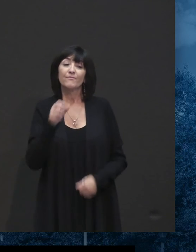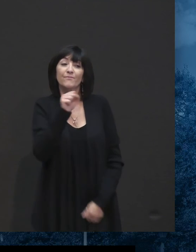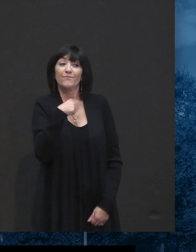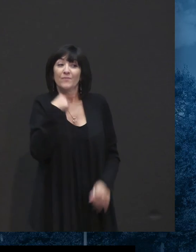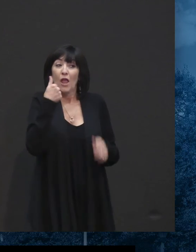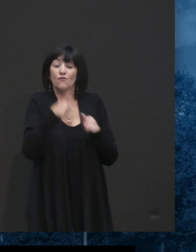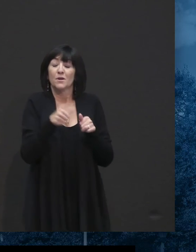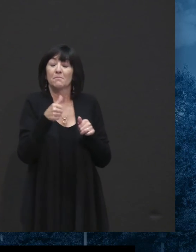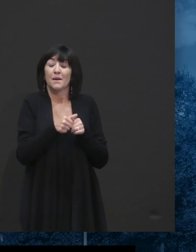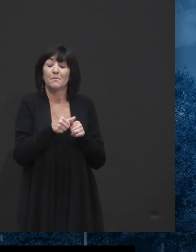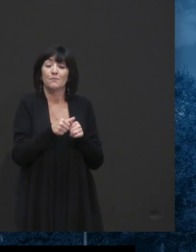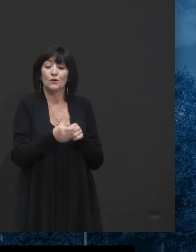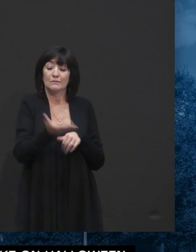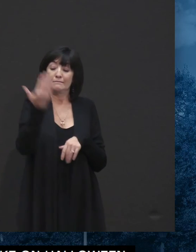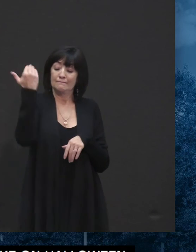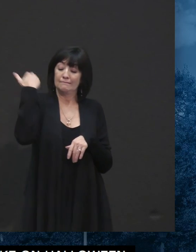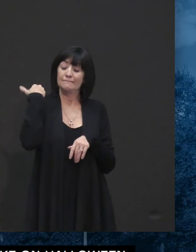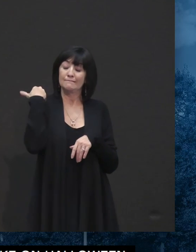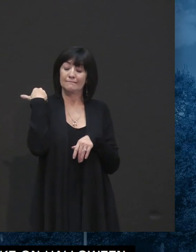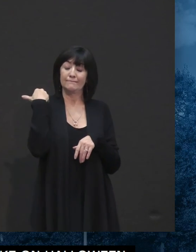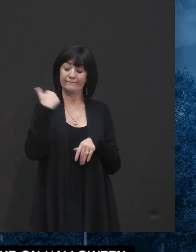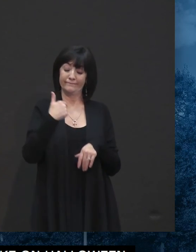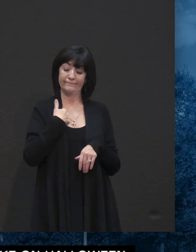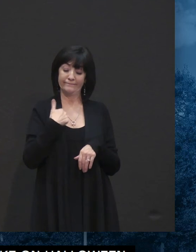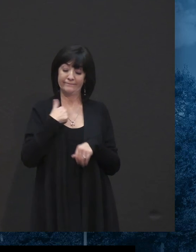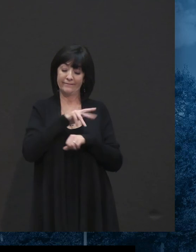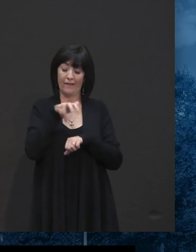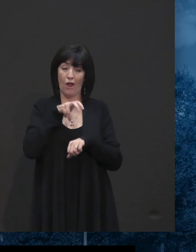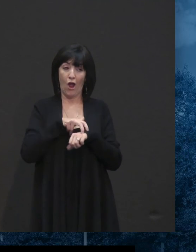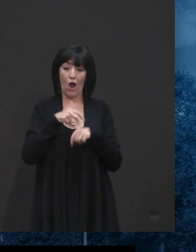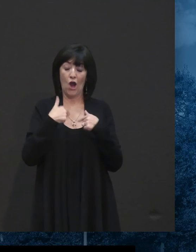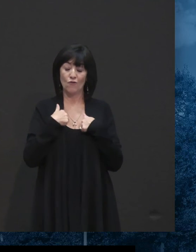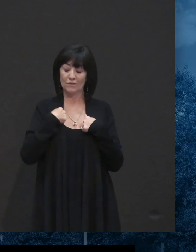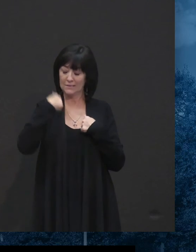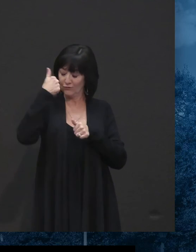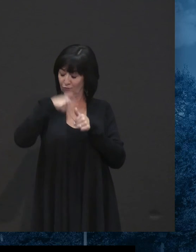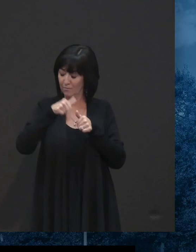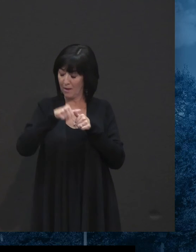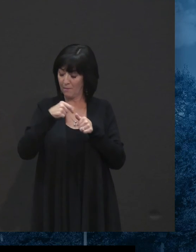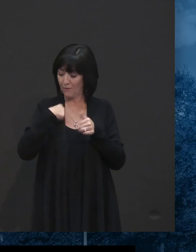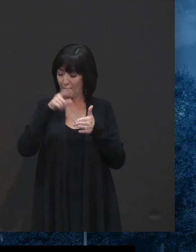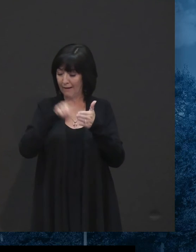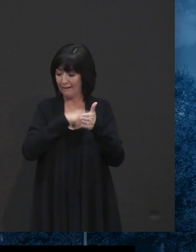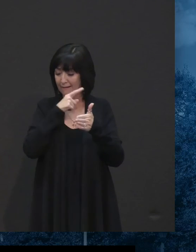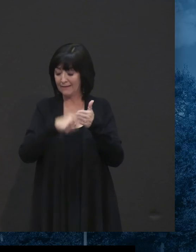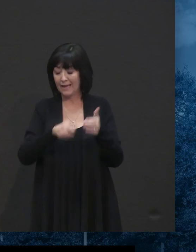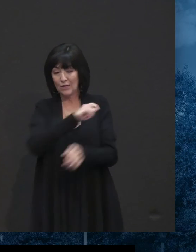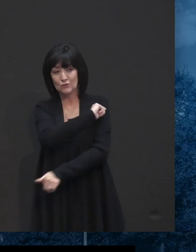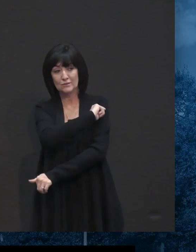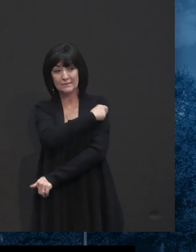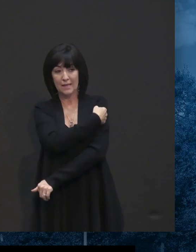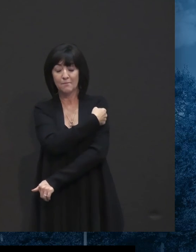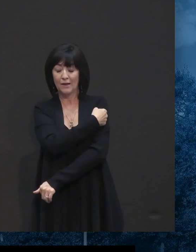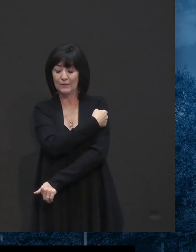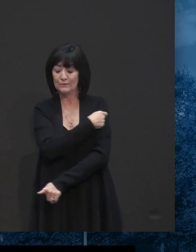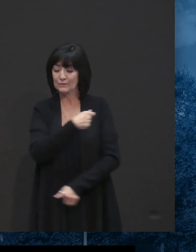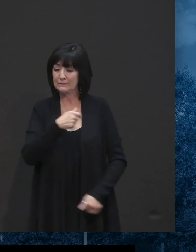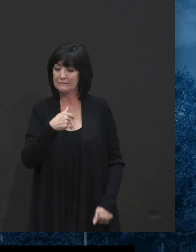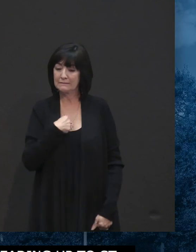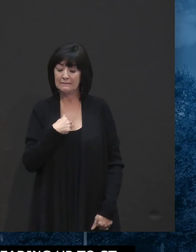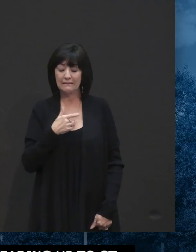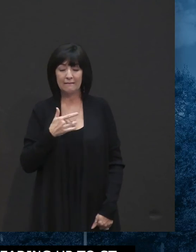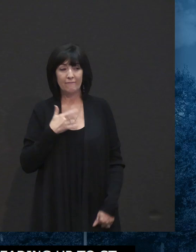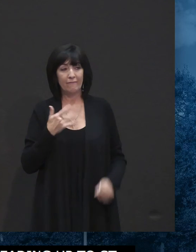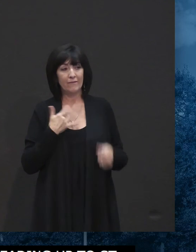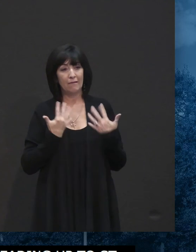Day, I was the Irish governor who had to cancel St. Patrick's Day. That wasn't a very good place to be. And I certainly